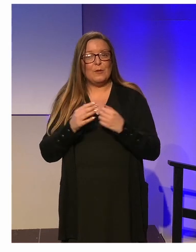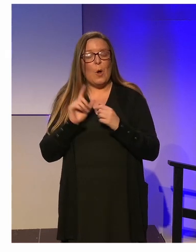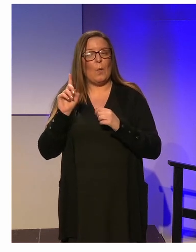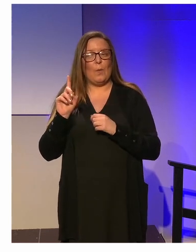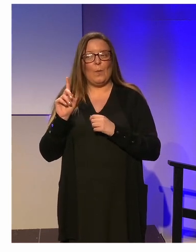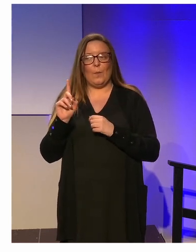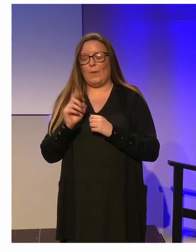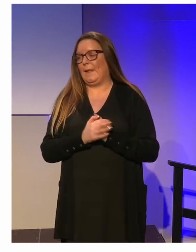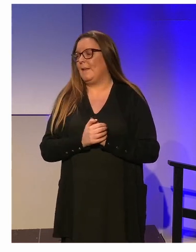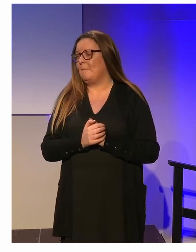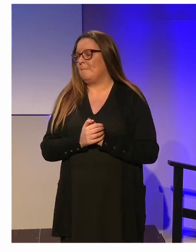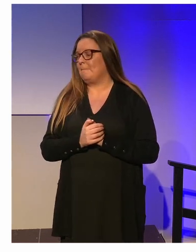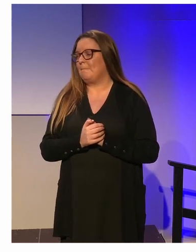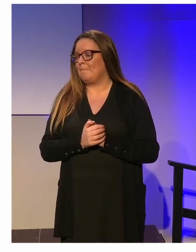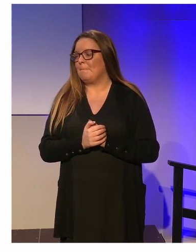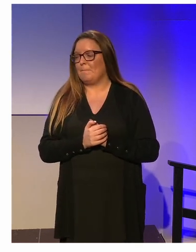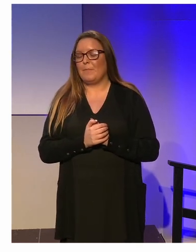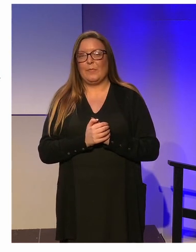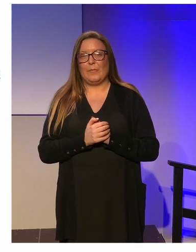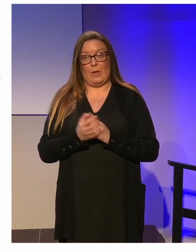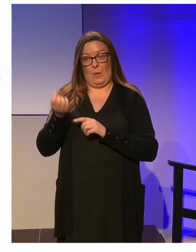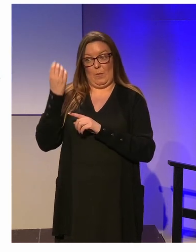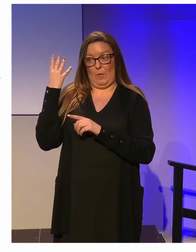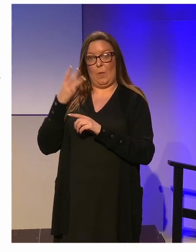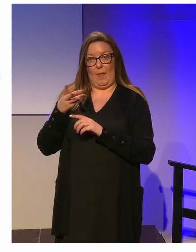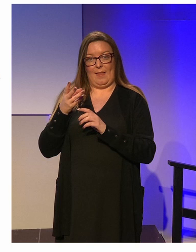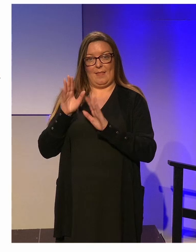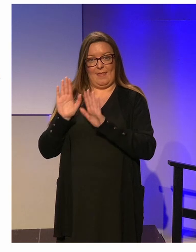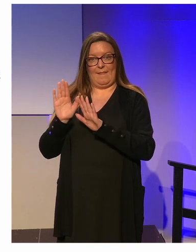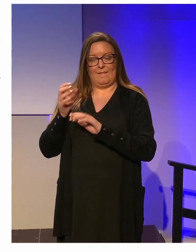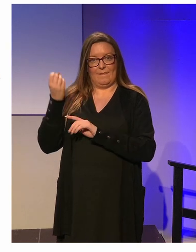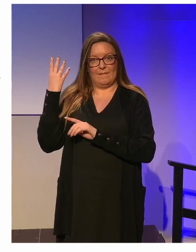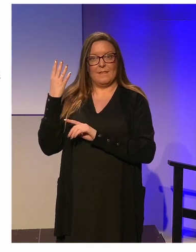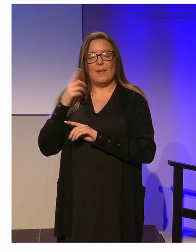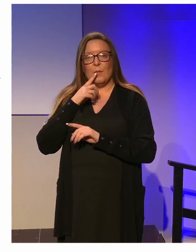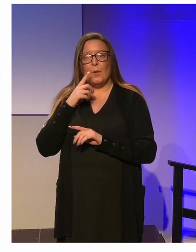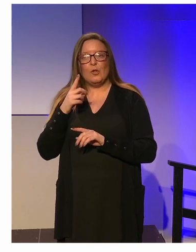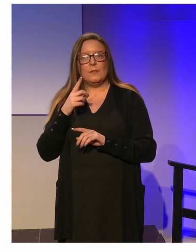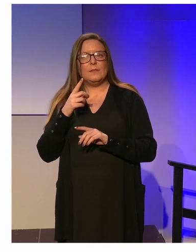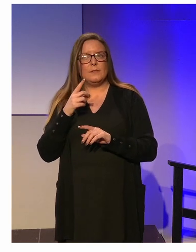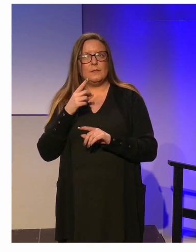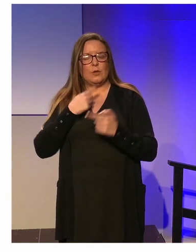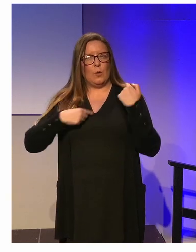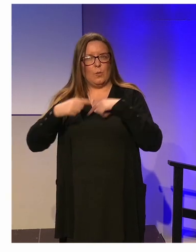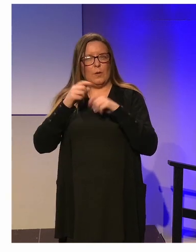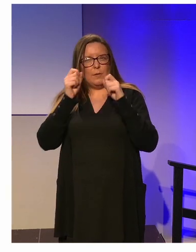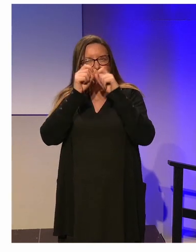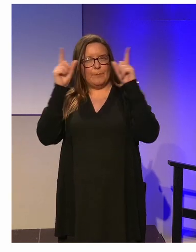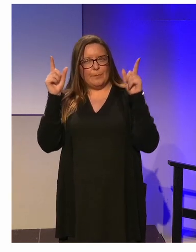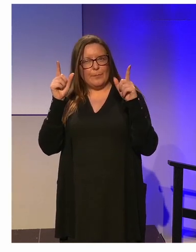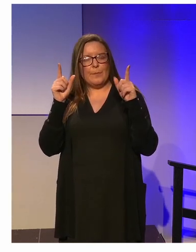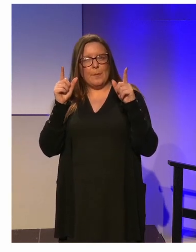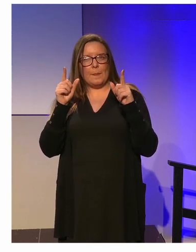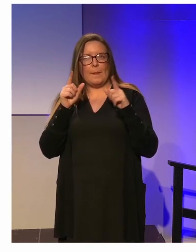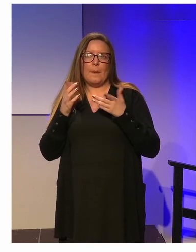on. And just, we leave this slide up for you, but it's just, I suppose we were very conscious that we were able to start whole school